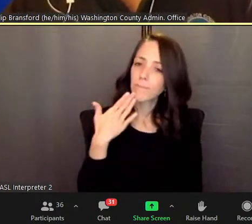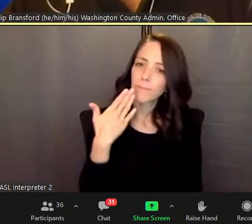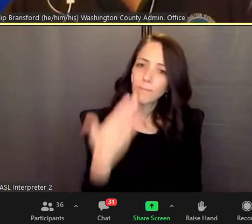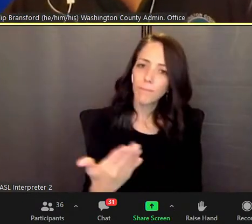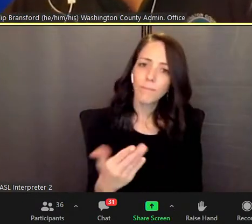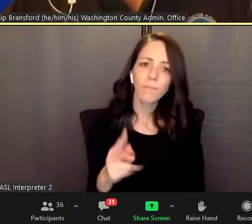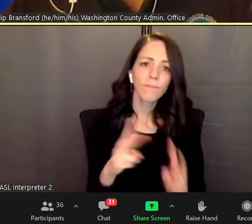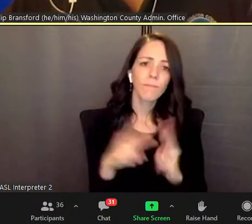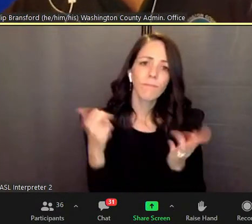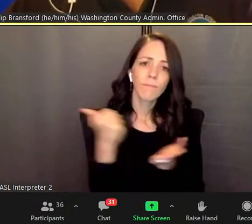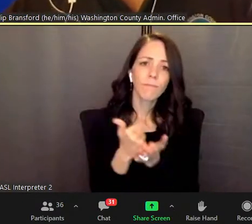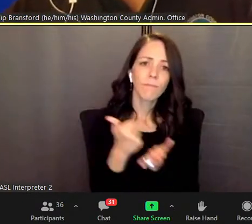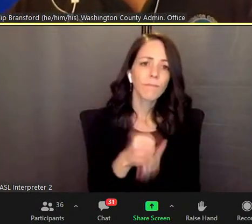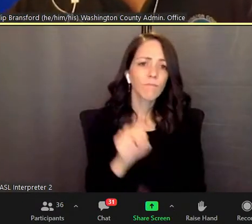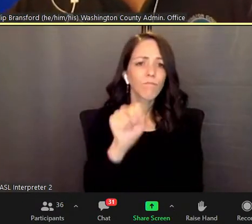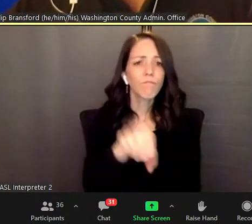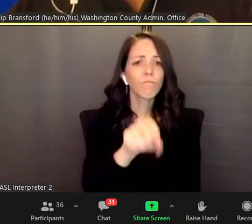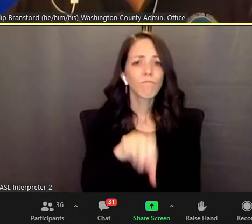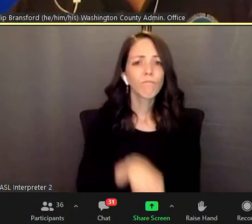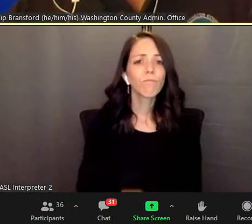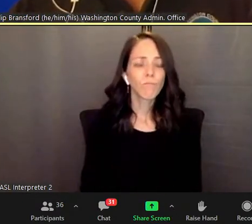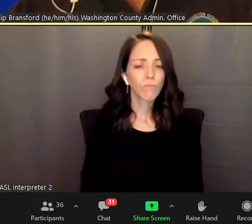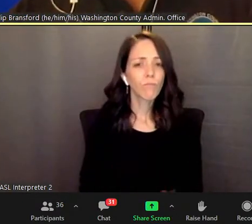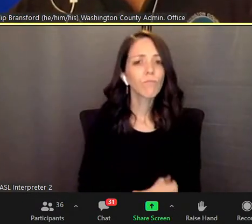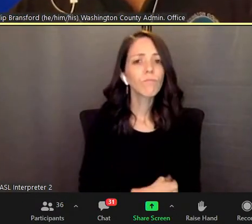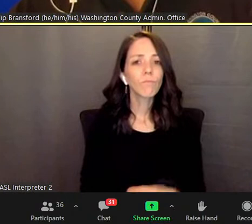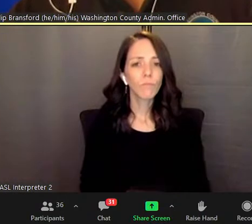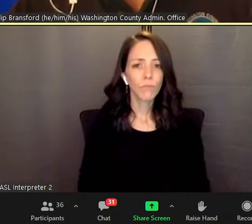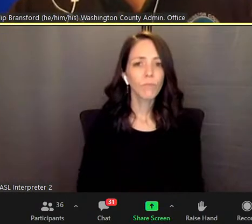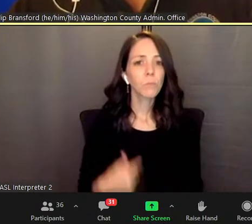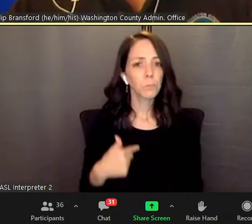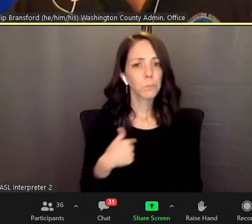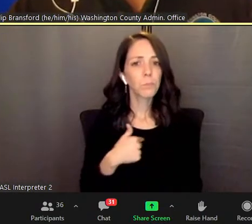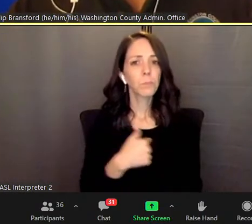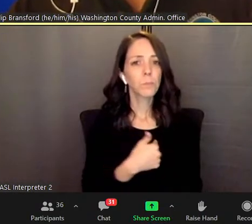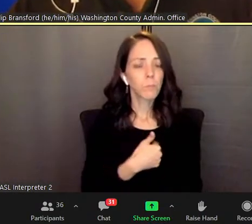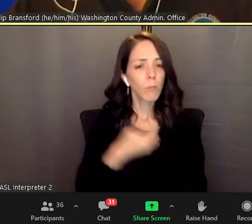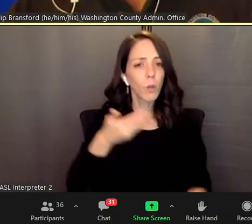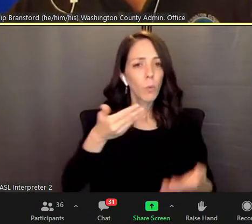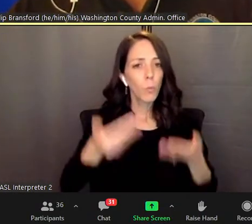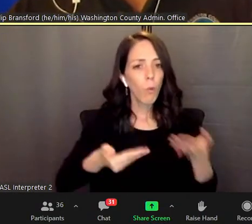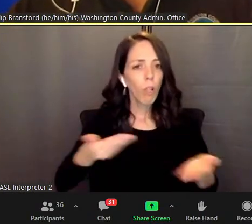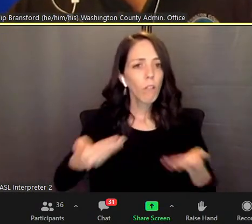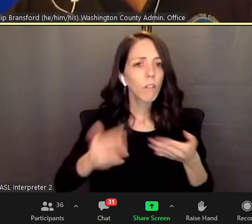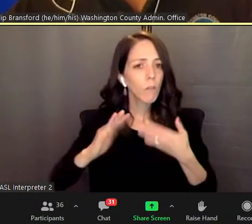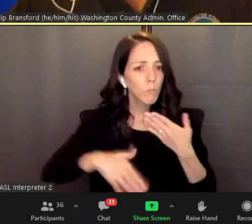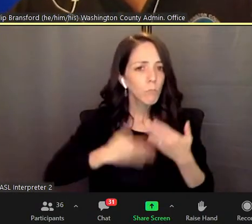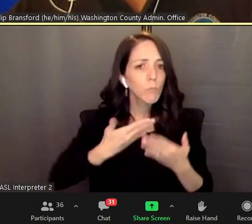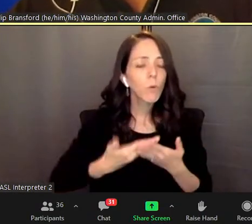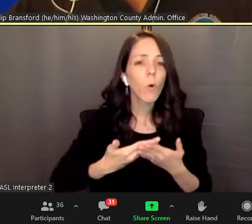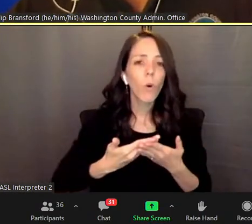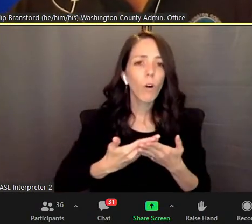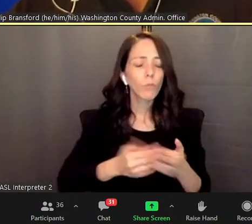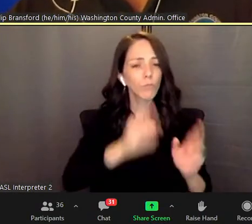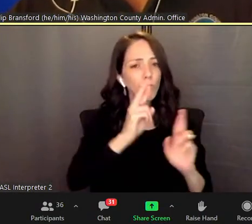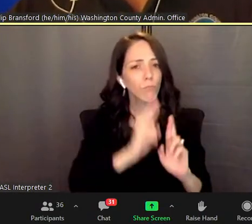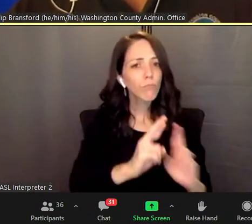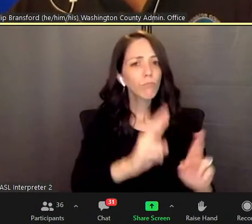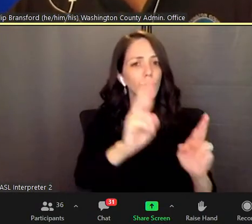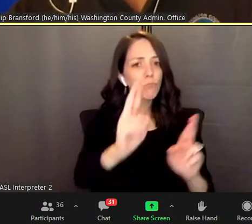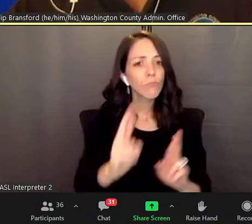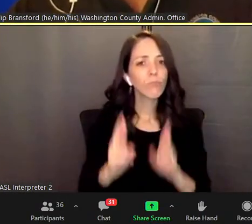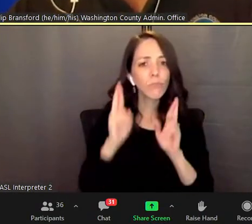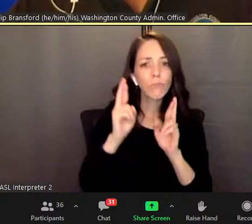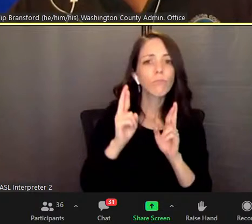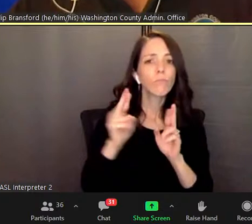very helpful. And as we said from the beginning, we are welcoming all the respectfully,